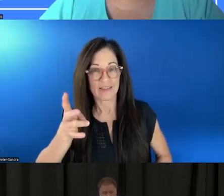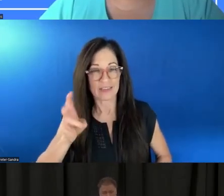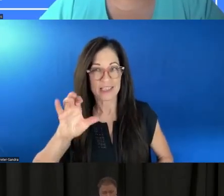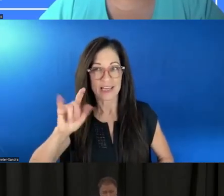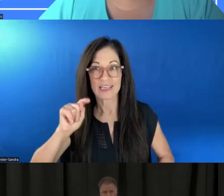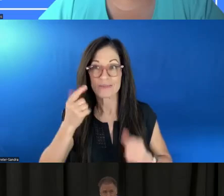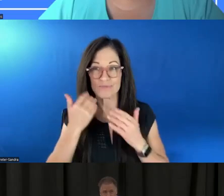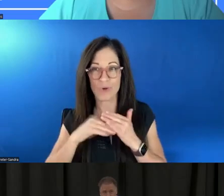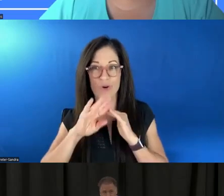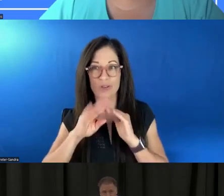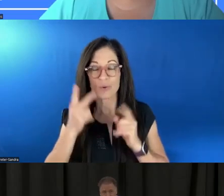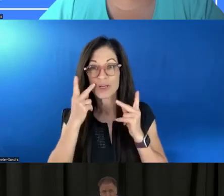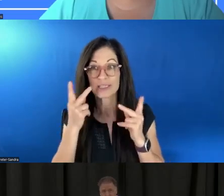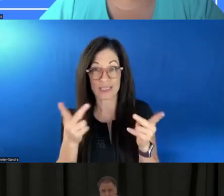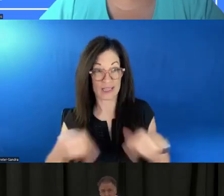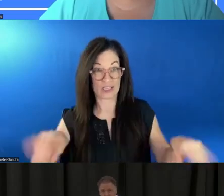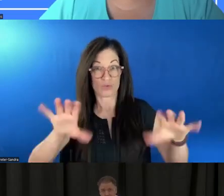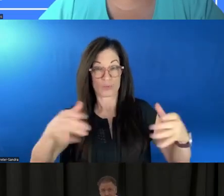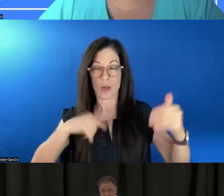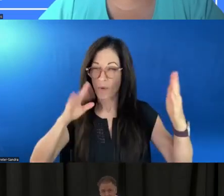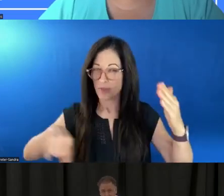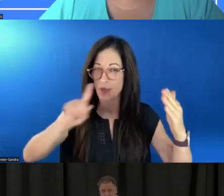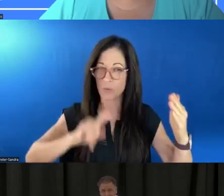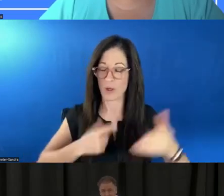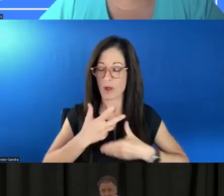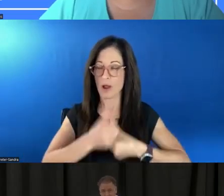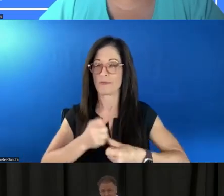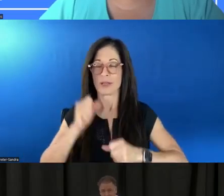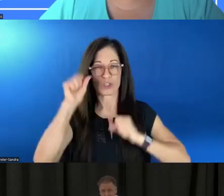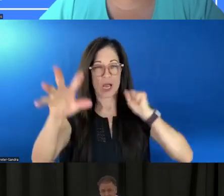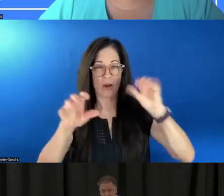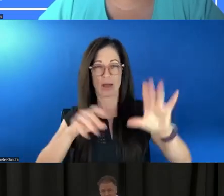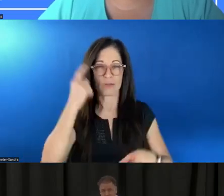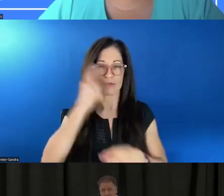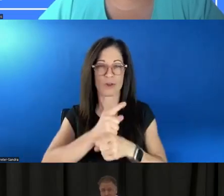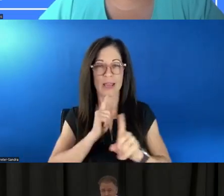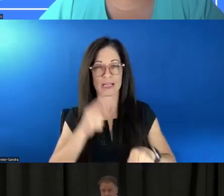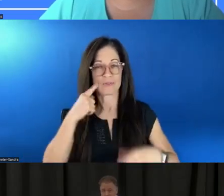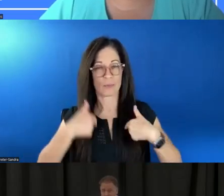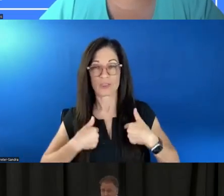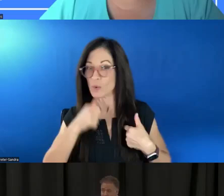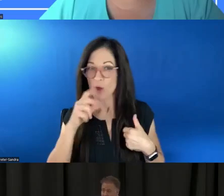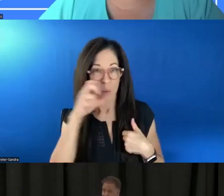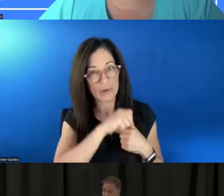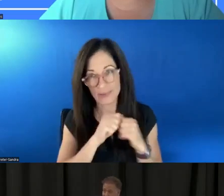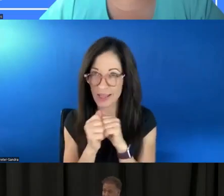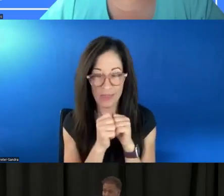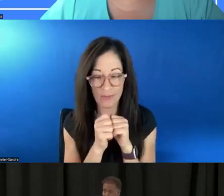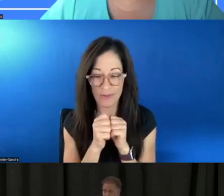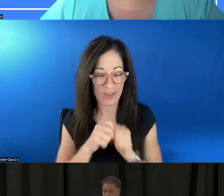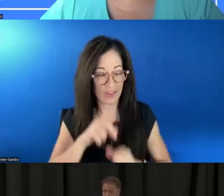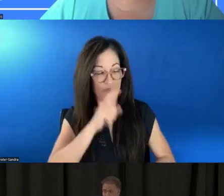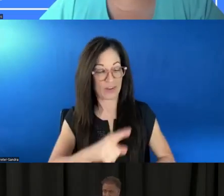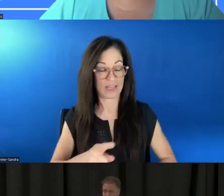I'm hoping the group here in the room is going to confidently shout out the correct answer so we don't miss this together. And ideally,